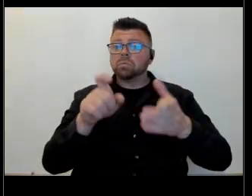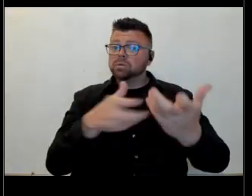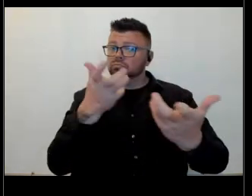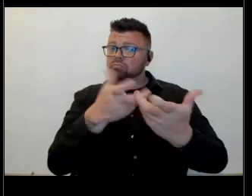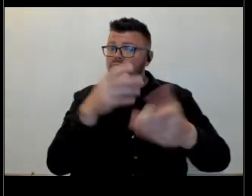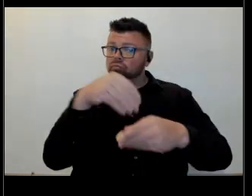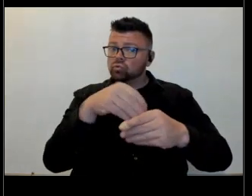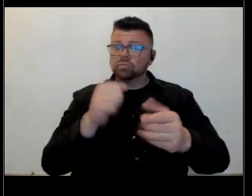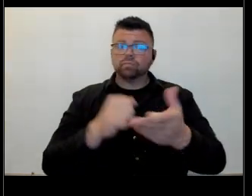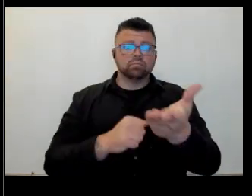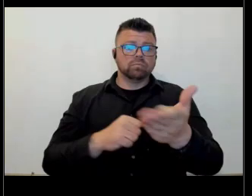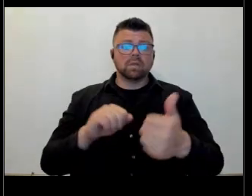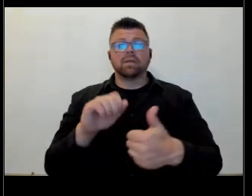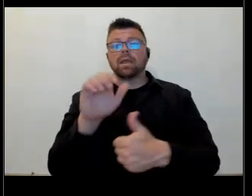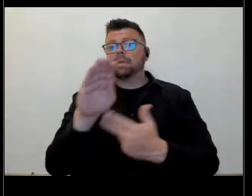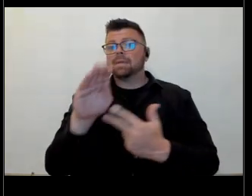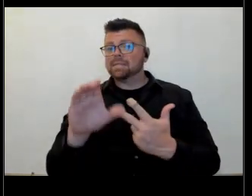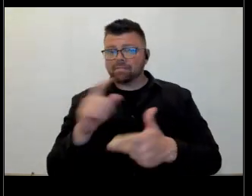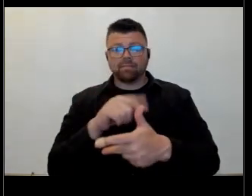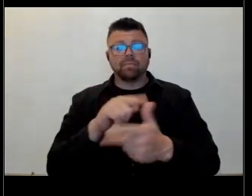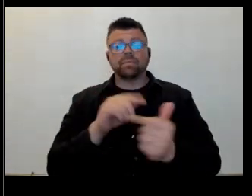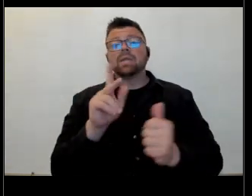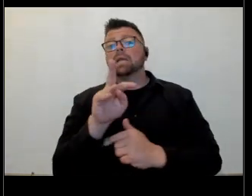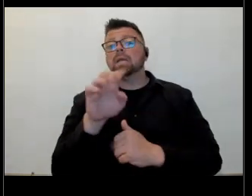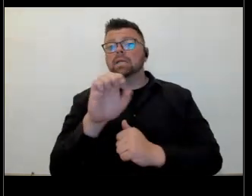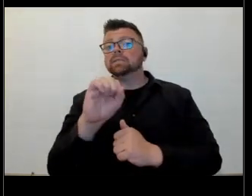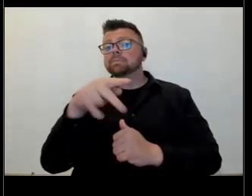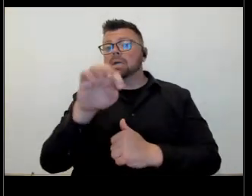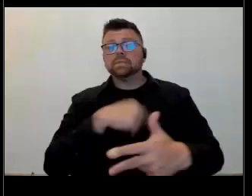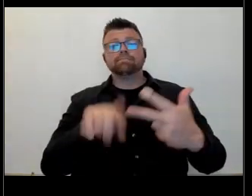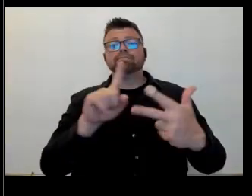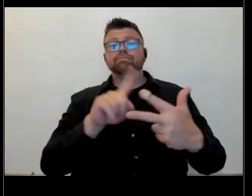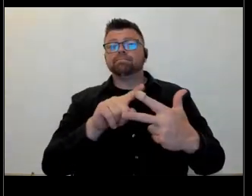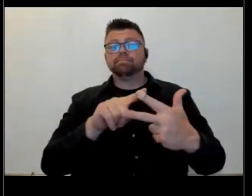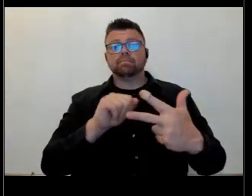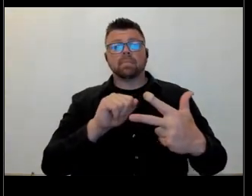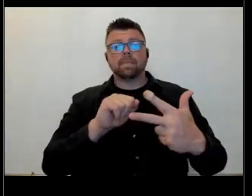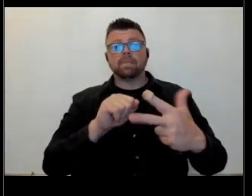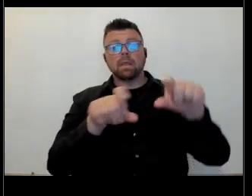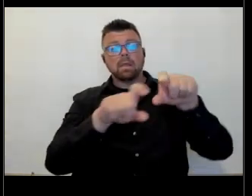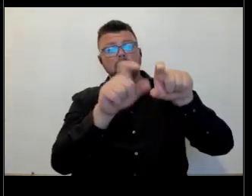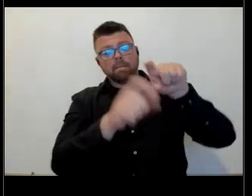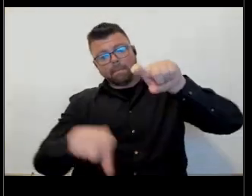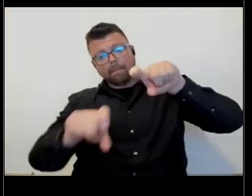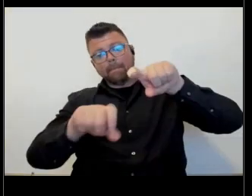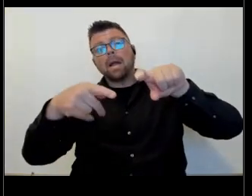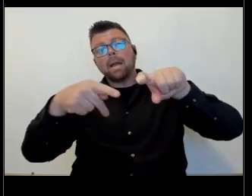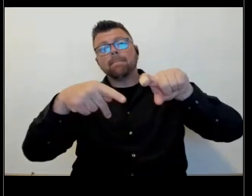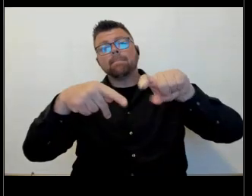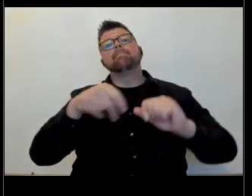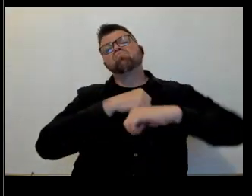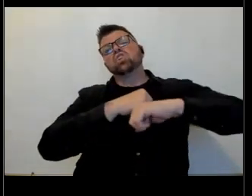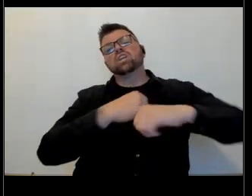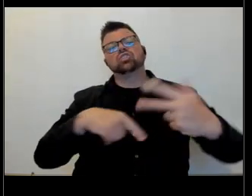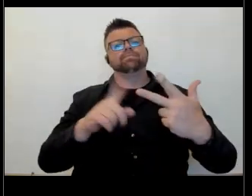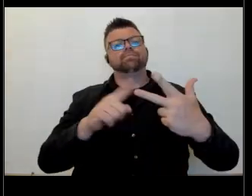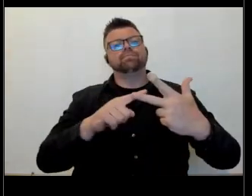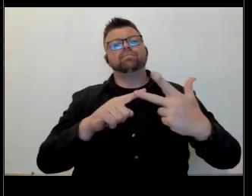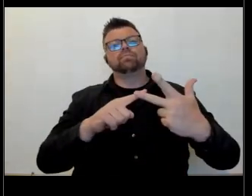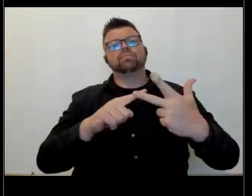The first option, knee space. The second option, pipe protection. Or the third option,